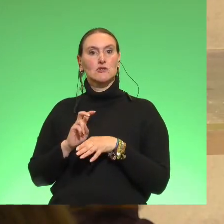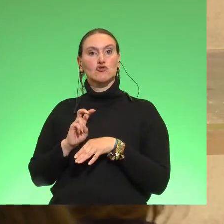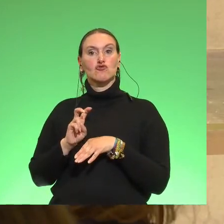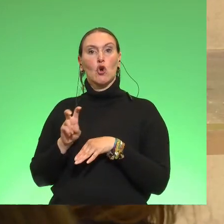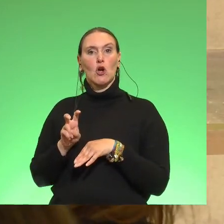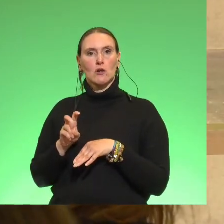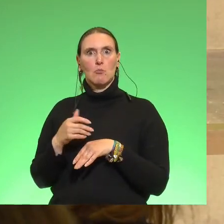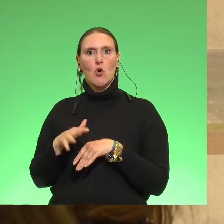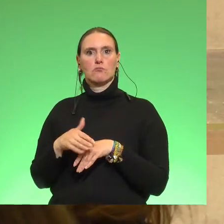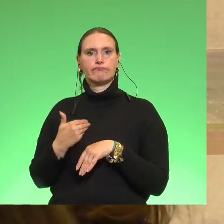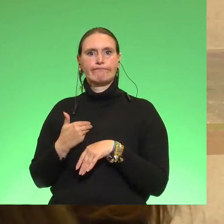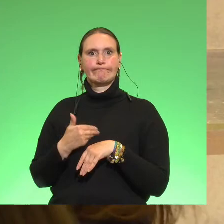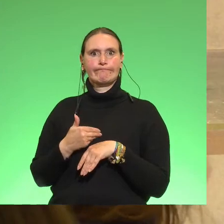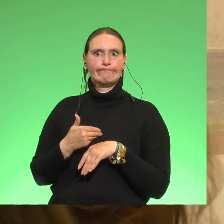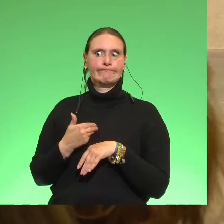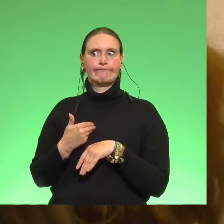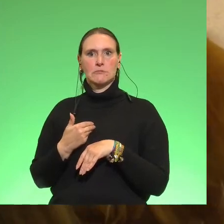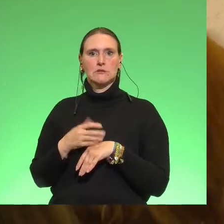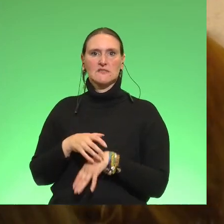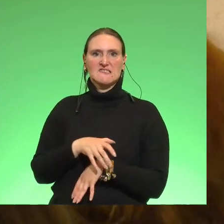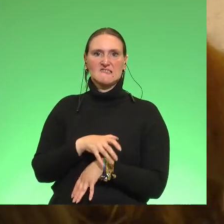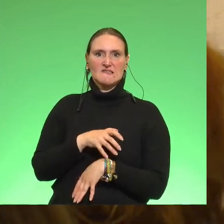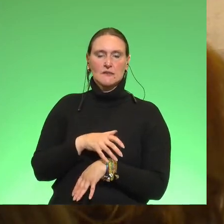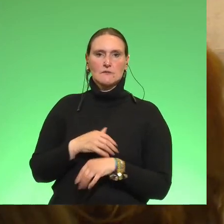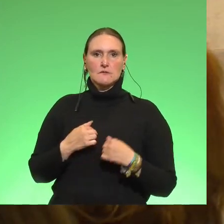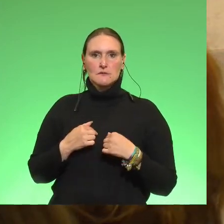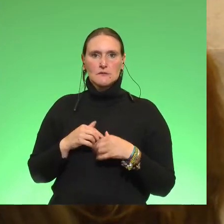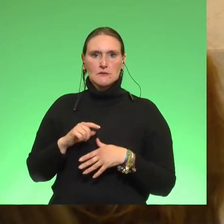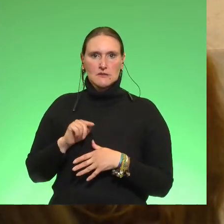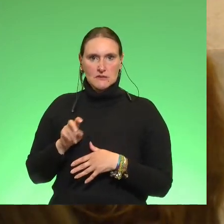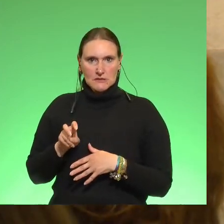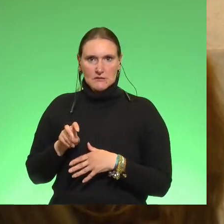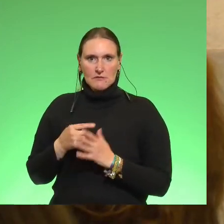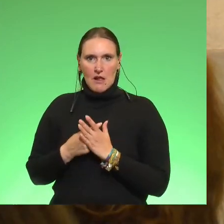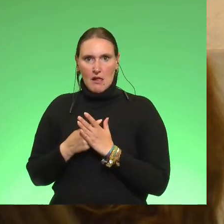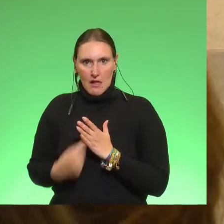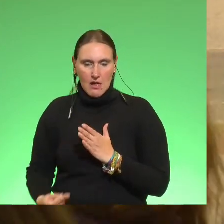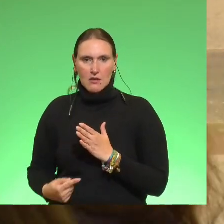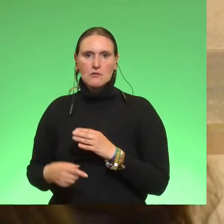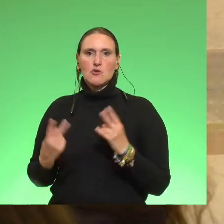and it's a risk, and it's kind of like